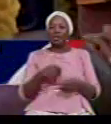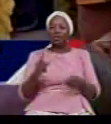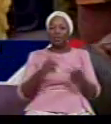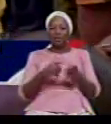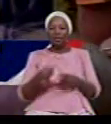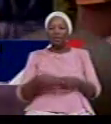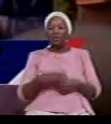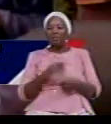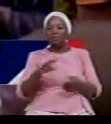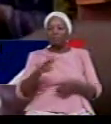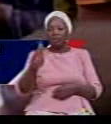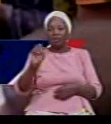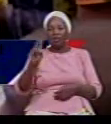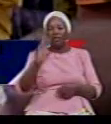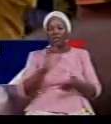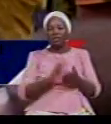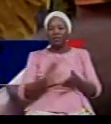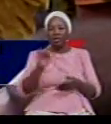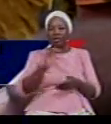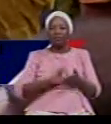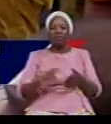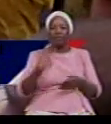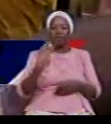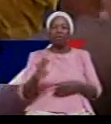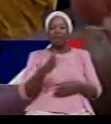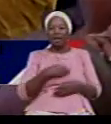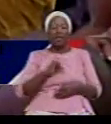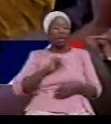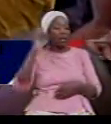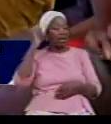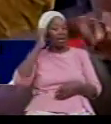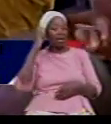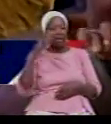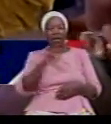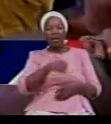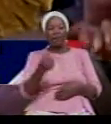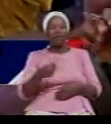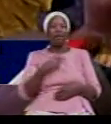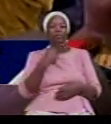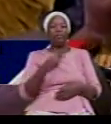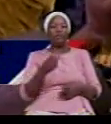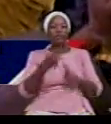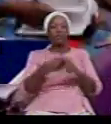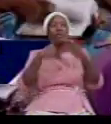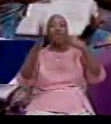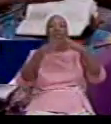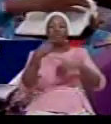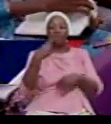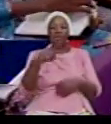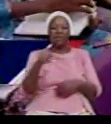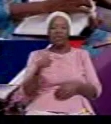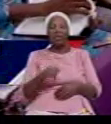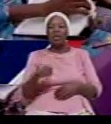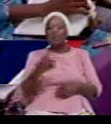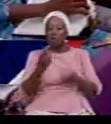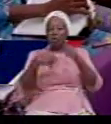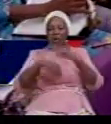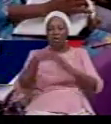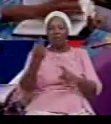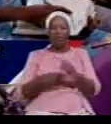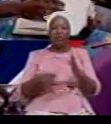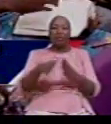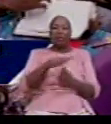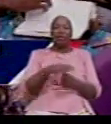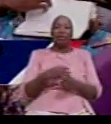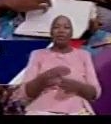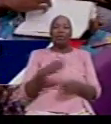says, and I heard another voice from heaven saying, come out of her,